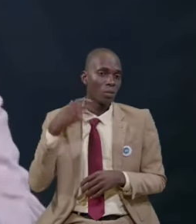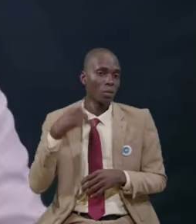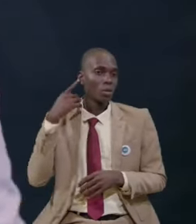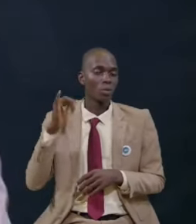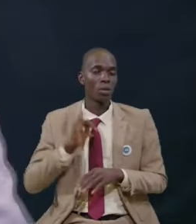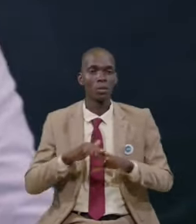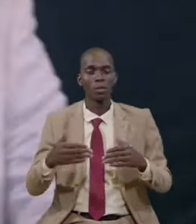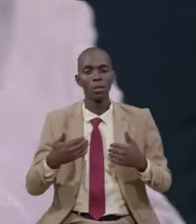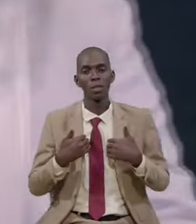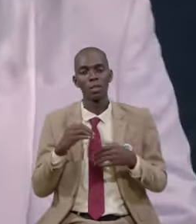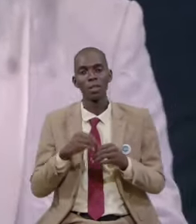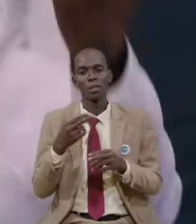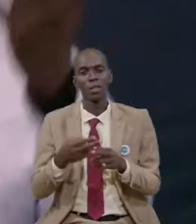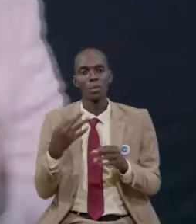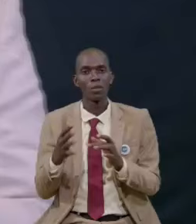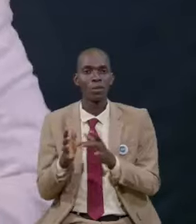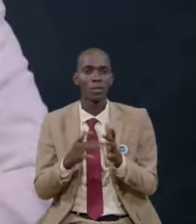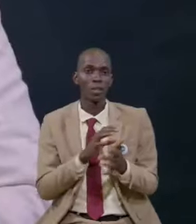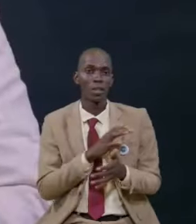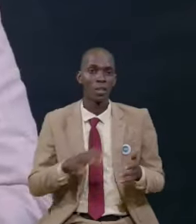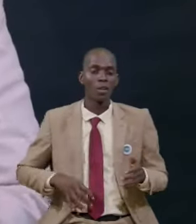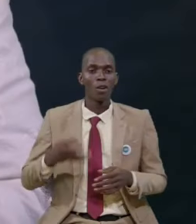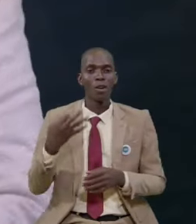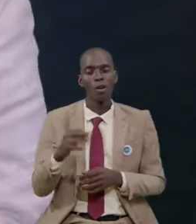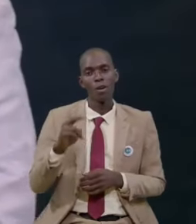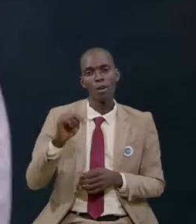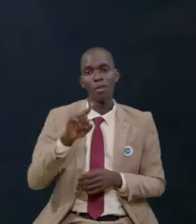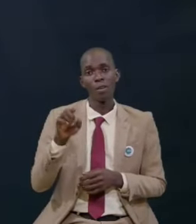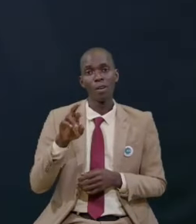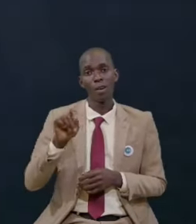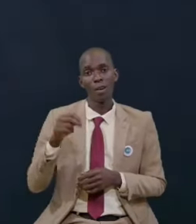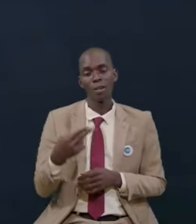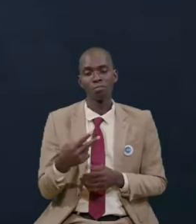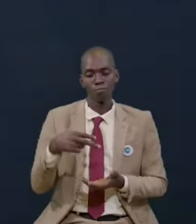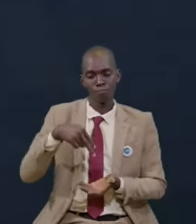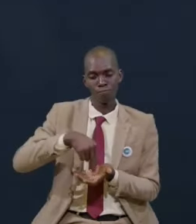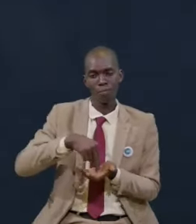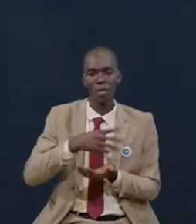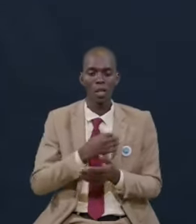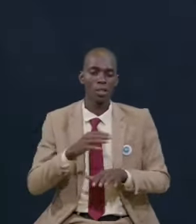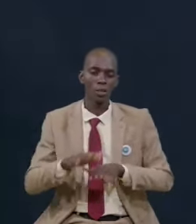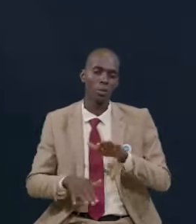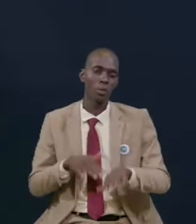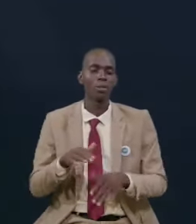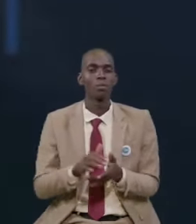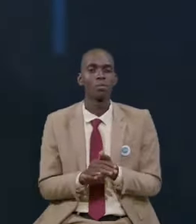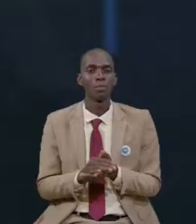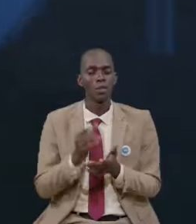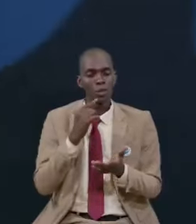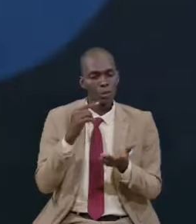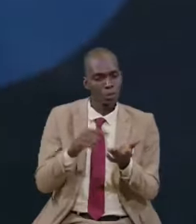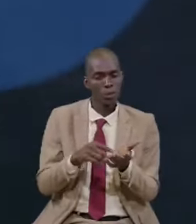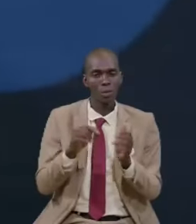of Nazareth, rise up and walk. Notable miracle. Look at verse 16. In